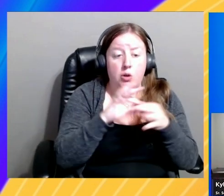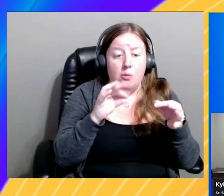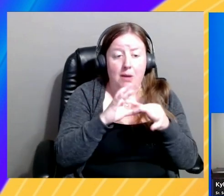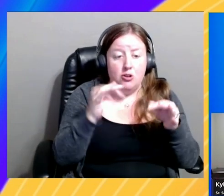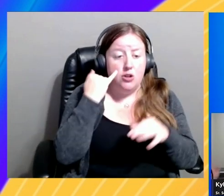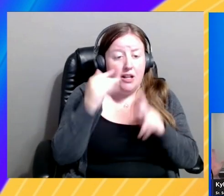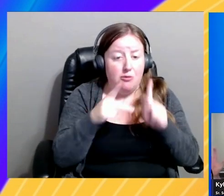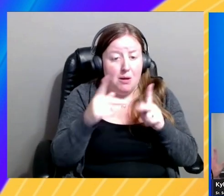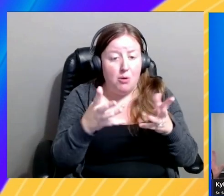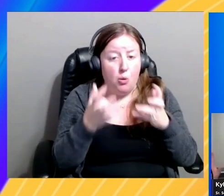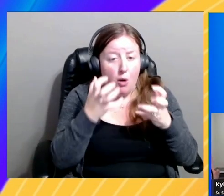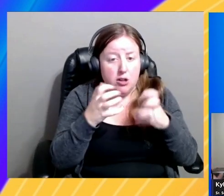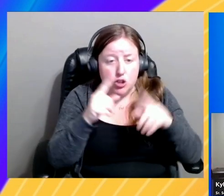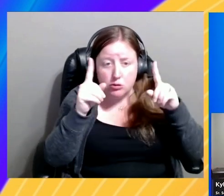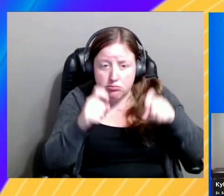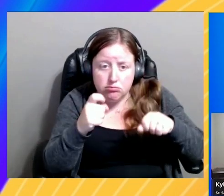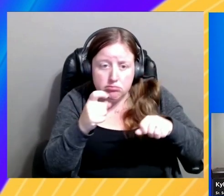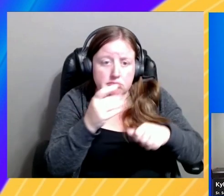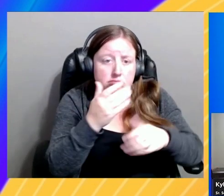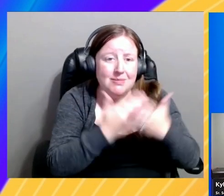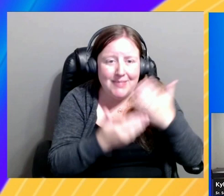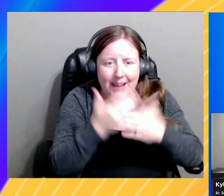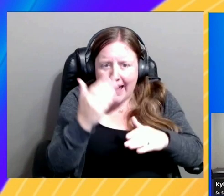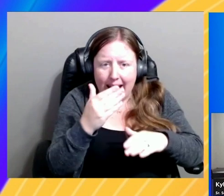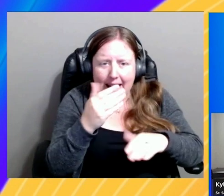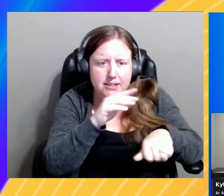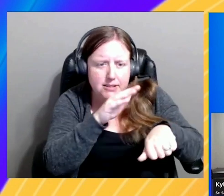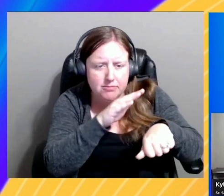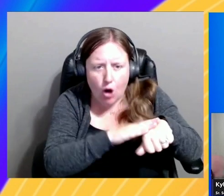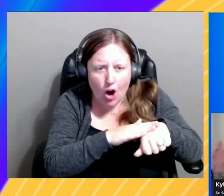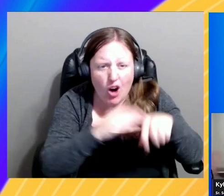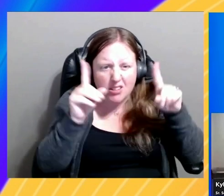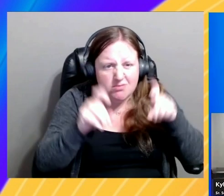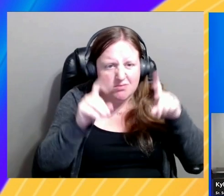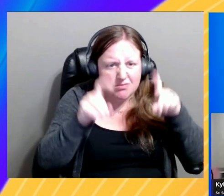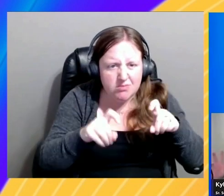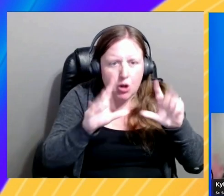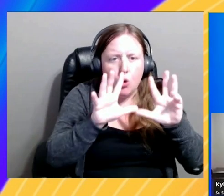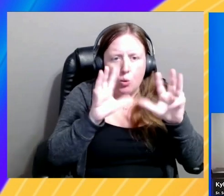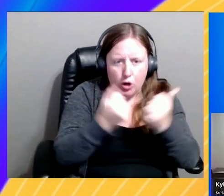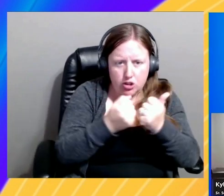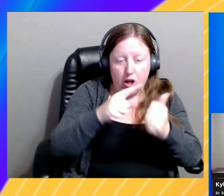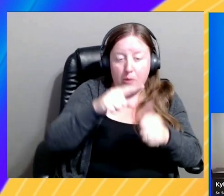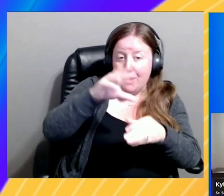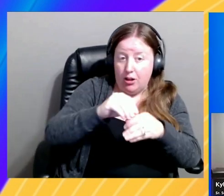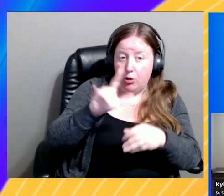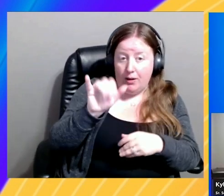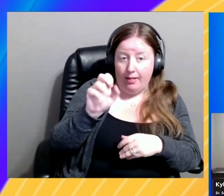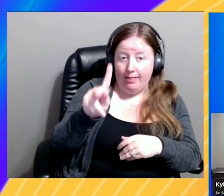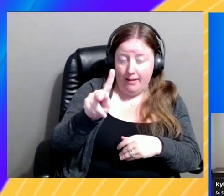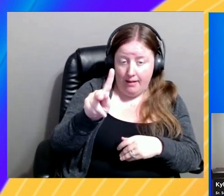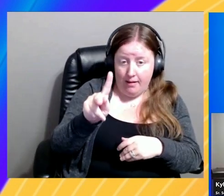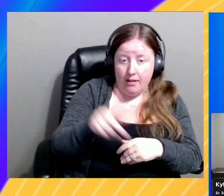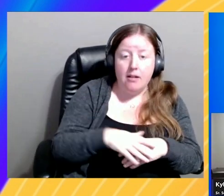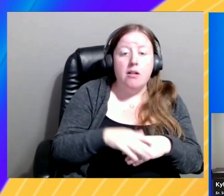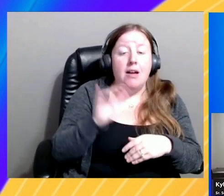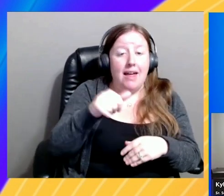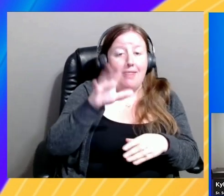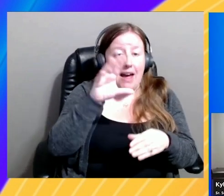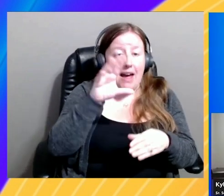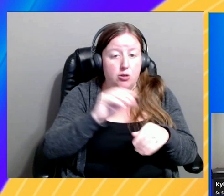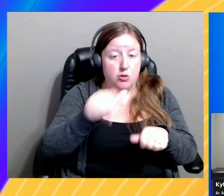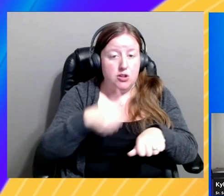hands onto it, as far as like a workshop goes, we included a link over there. And that includes setting up